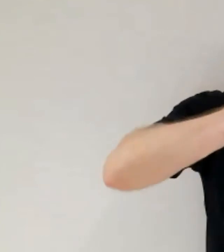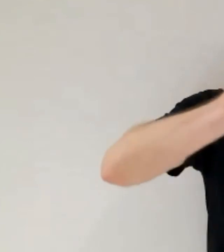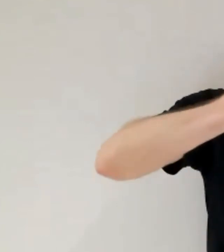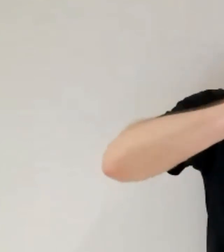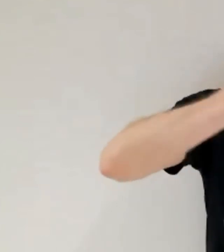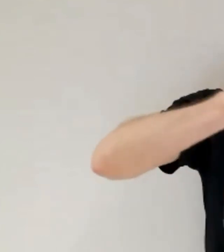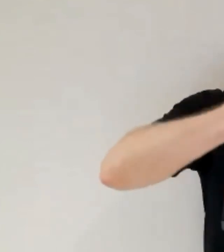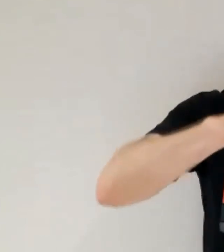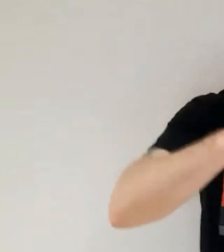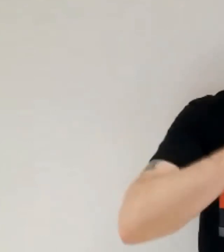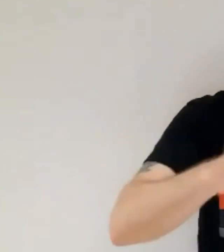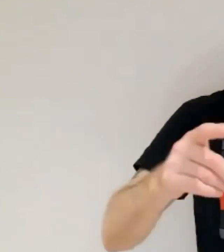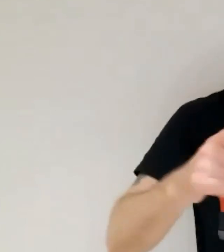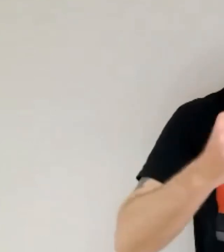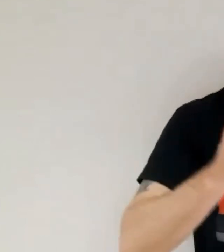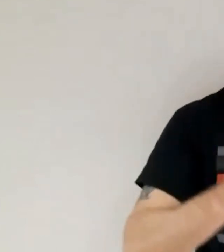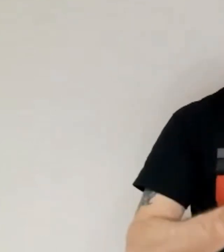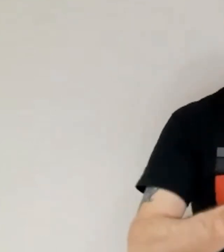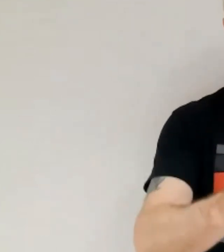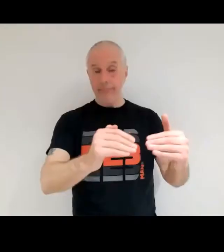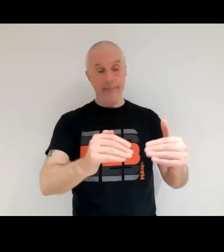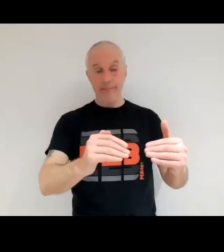wouldn't really allow that to happen.